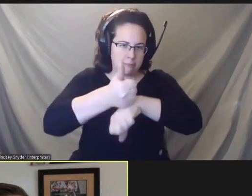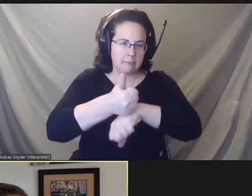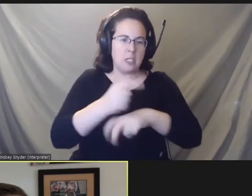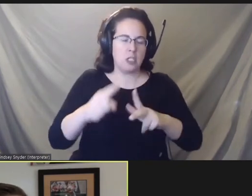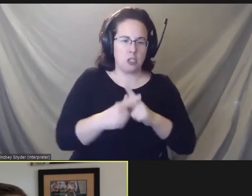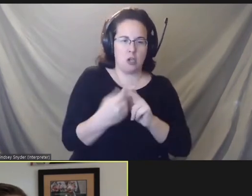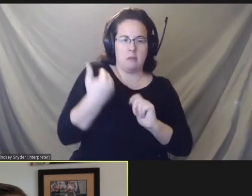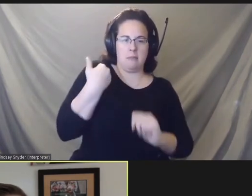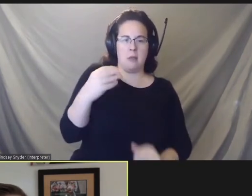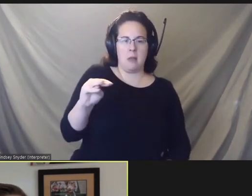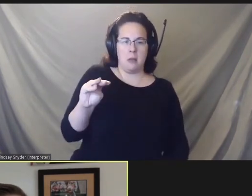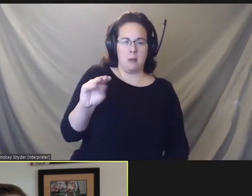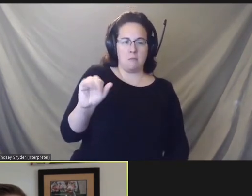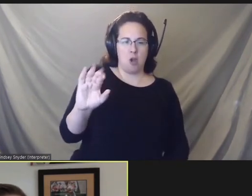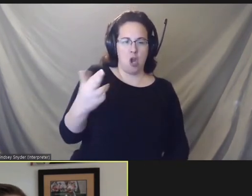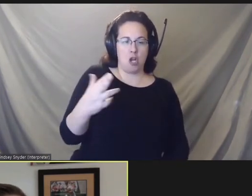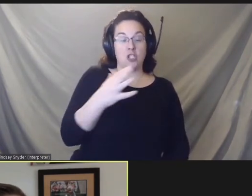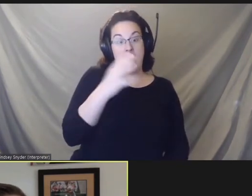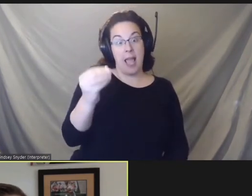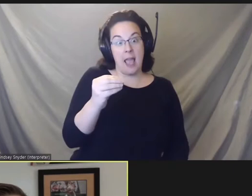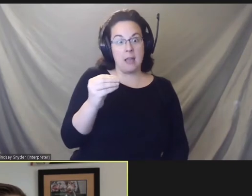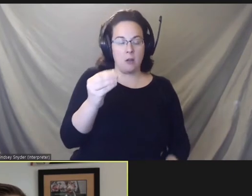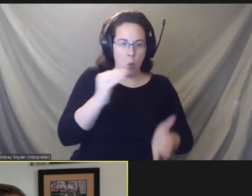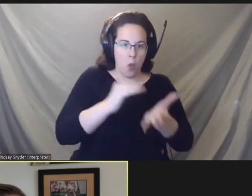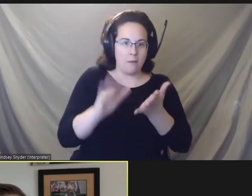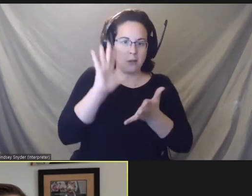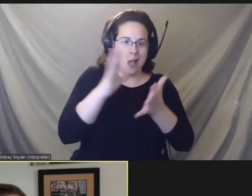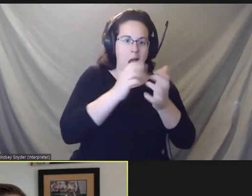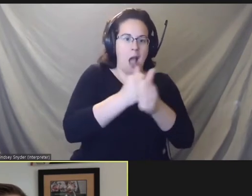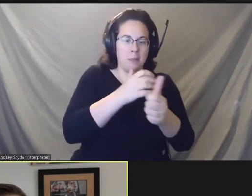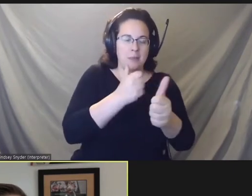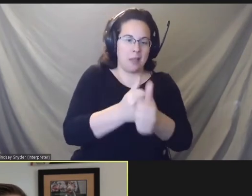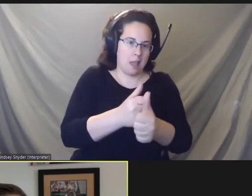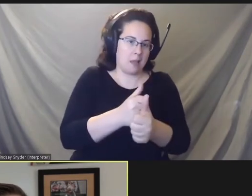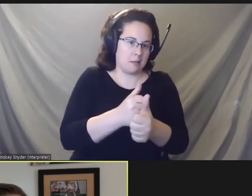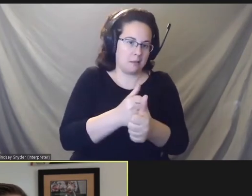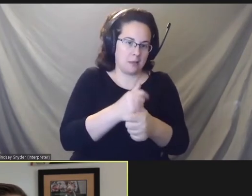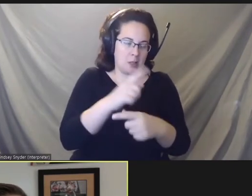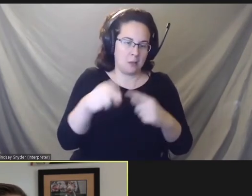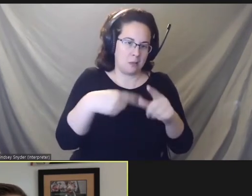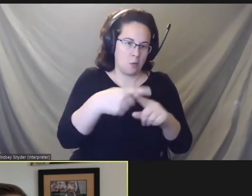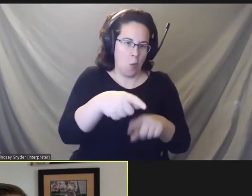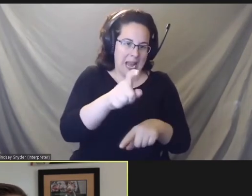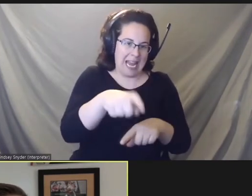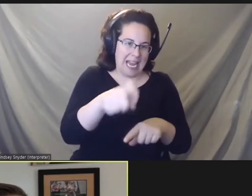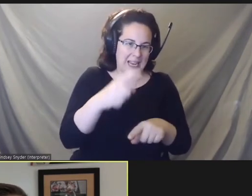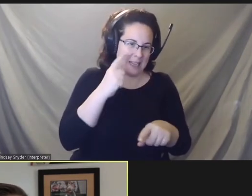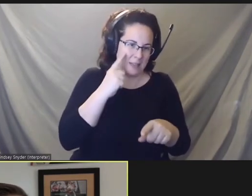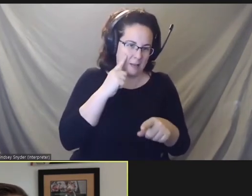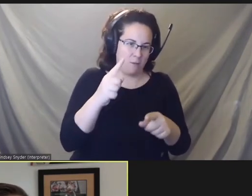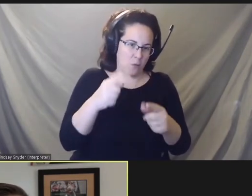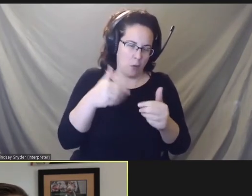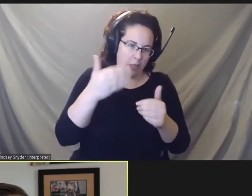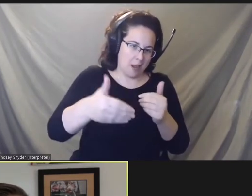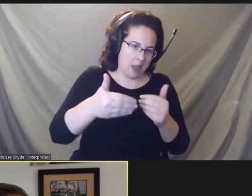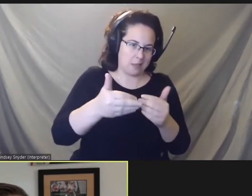March and updating as needed over the past few months. In addition to that,